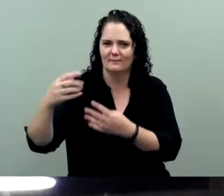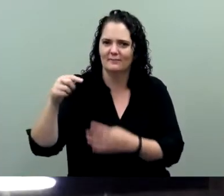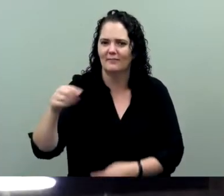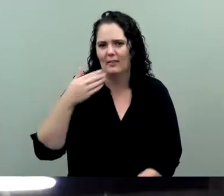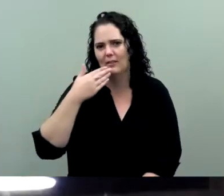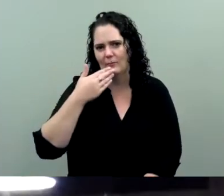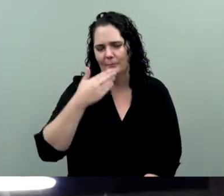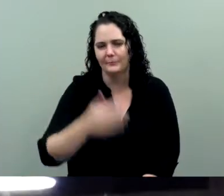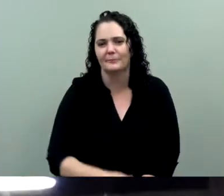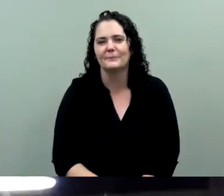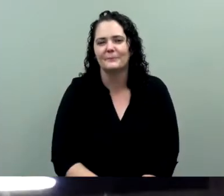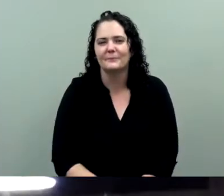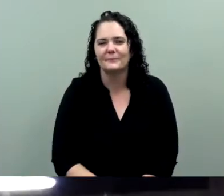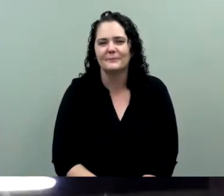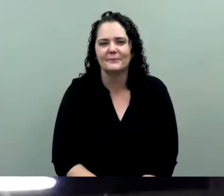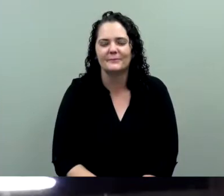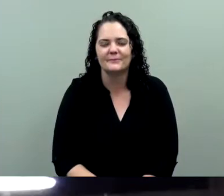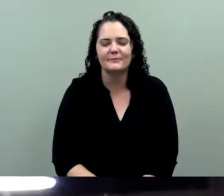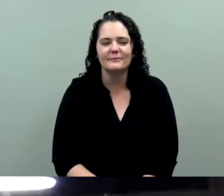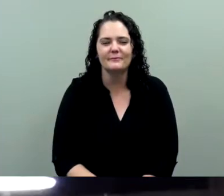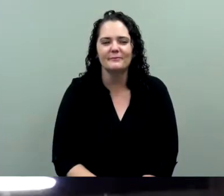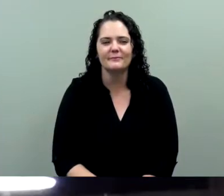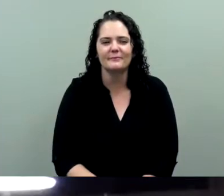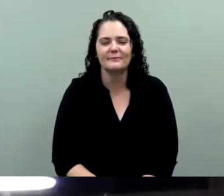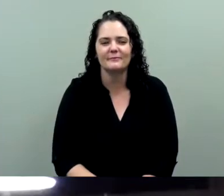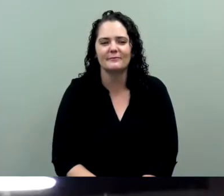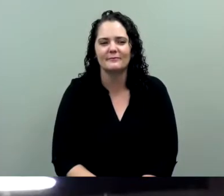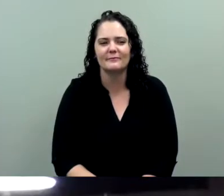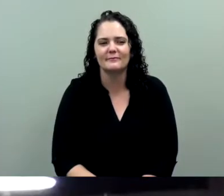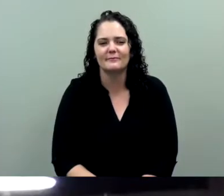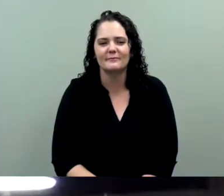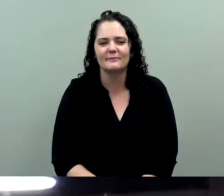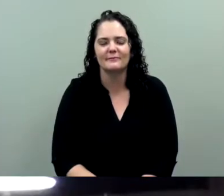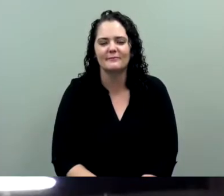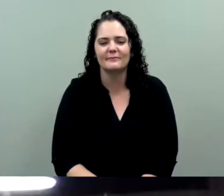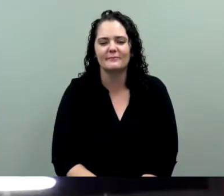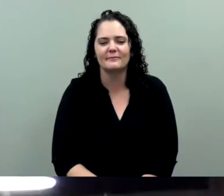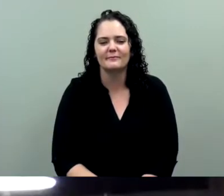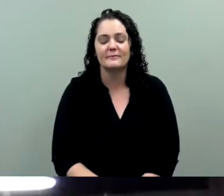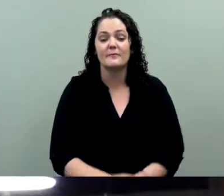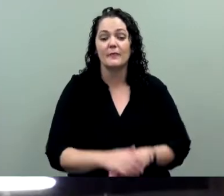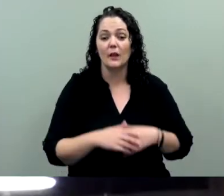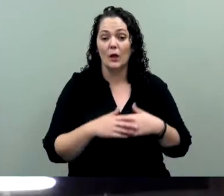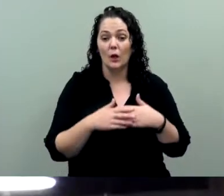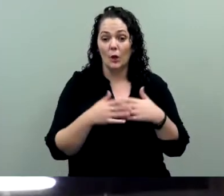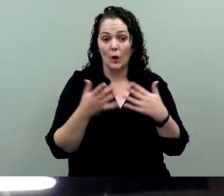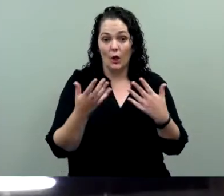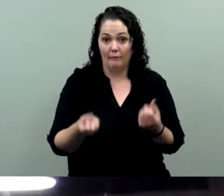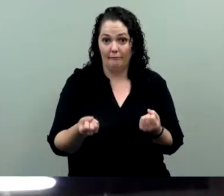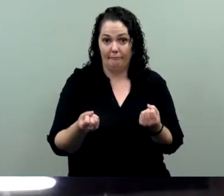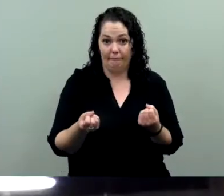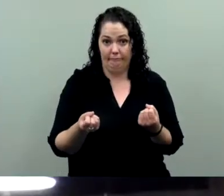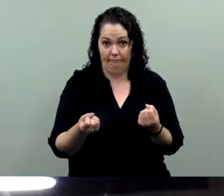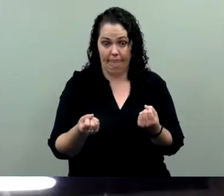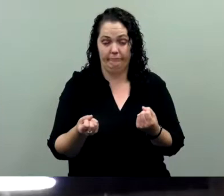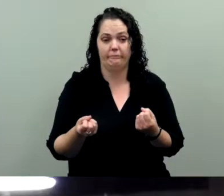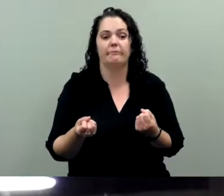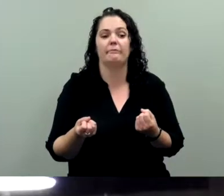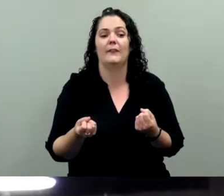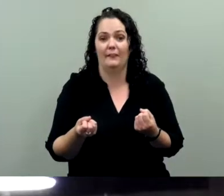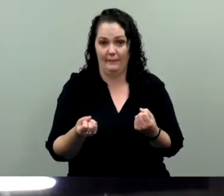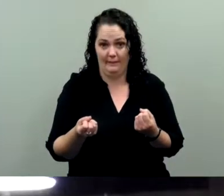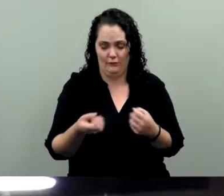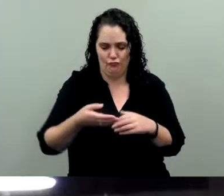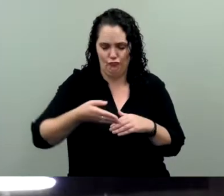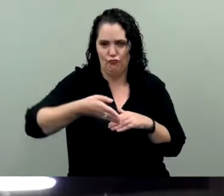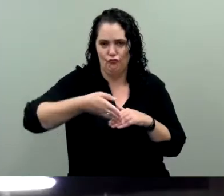okay, all right, thank you. All right, so everybody can, so a lot of you can hear me well. Okay, good. Now, once you've got it there, then you just want to keep cutting it